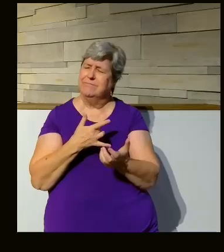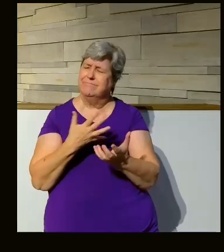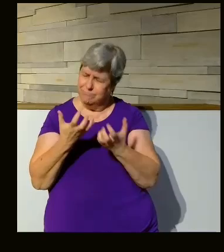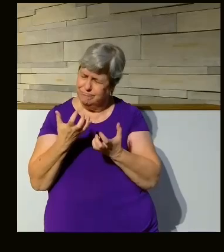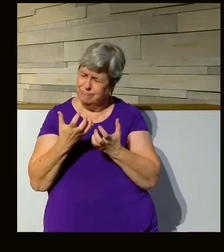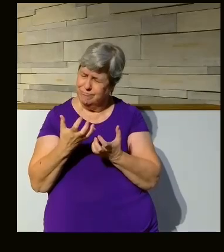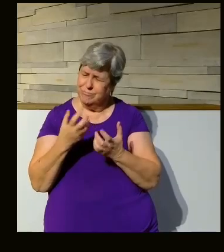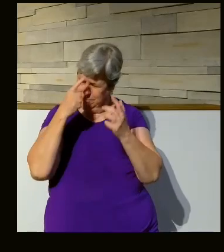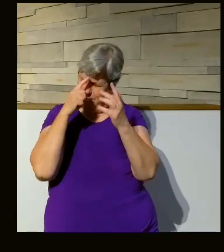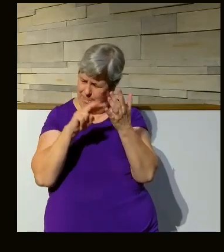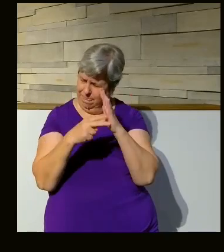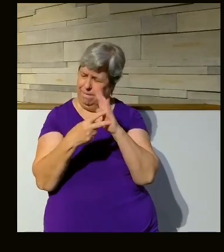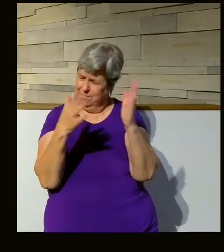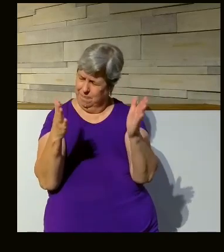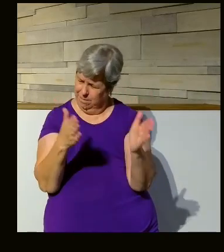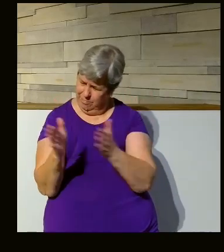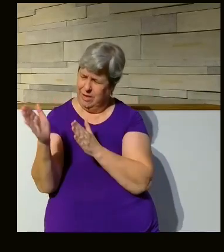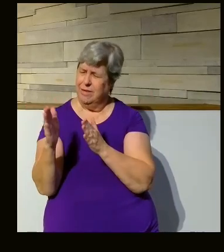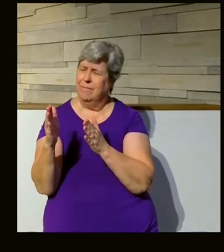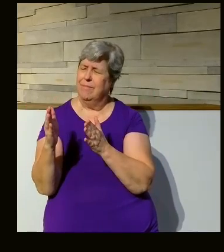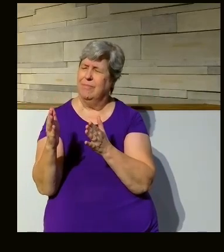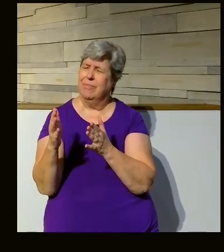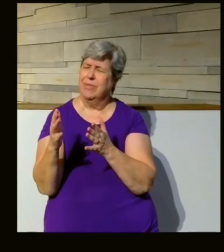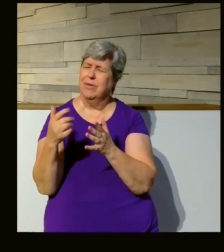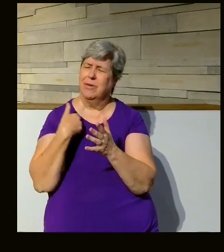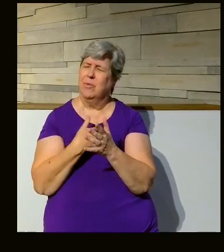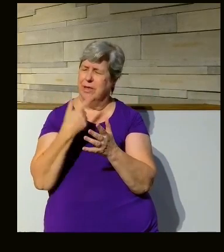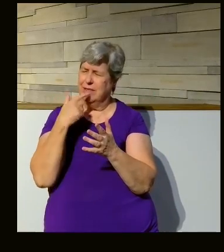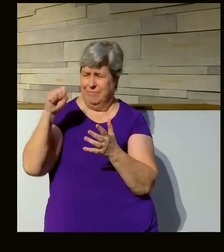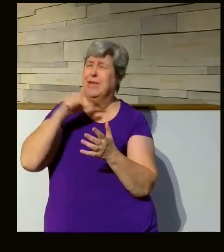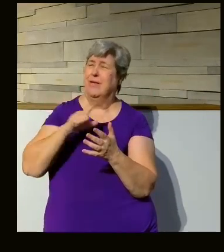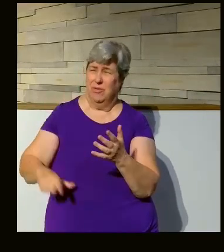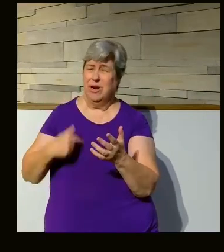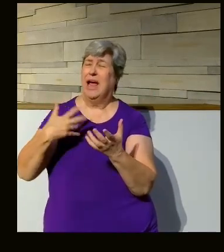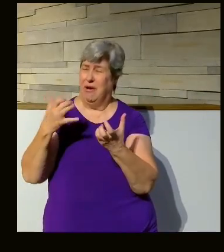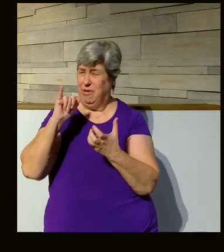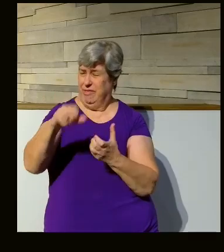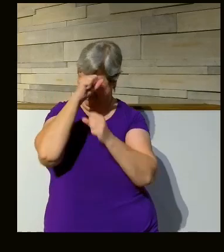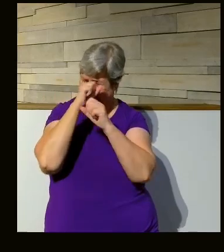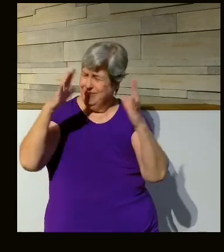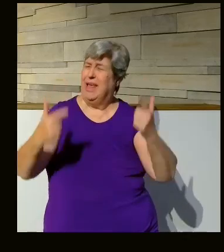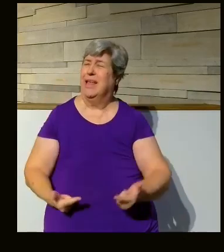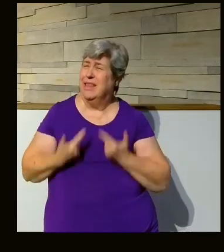tantalize our minds to the point where we say, Lord, I want that life.